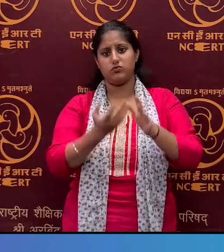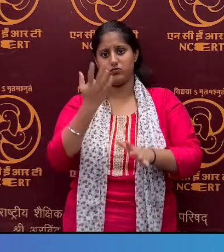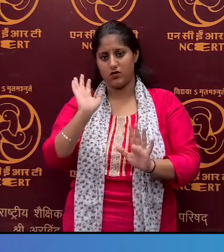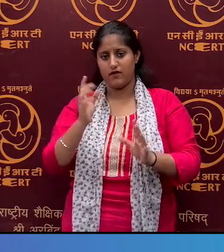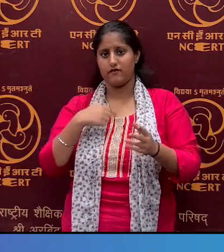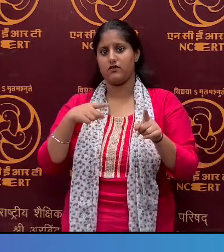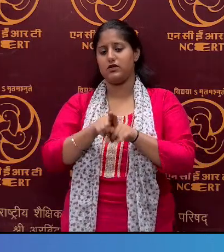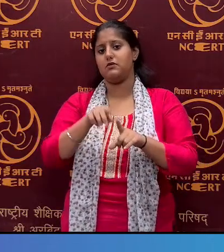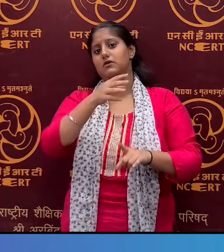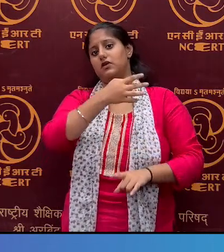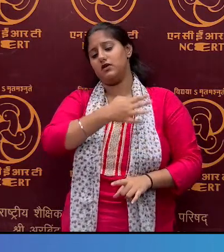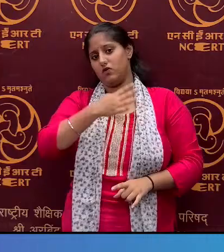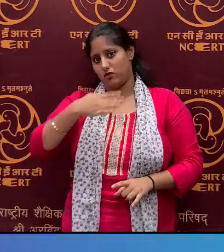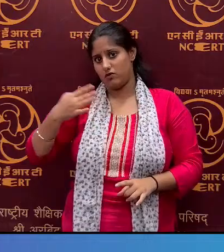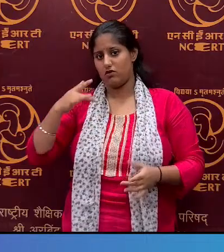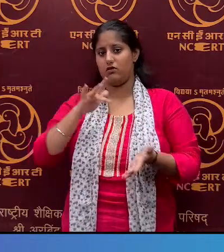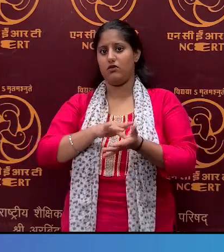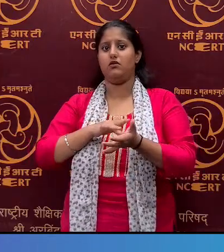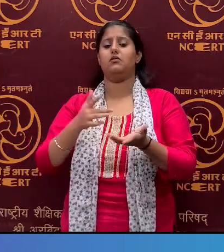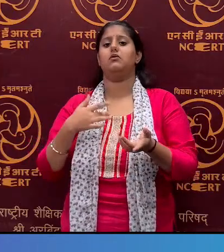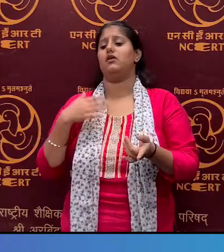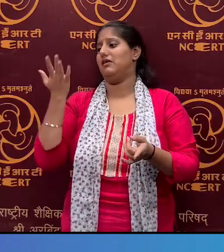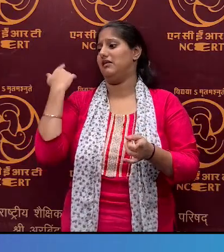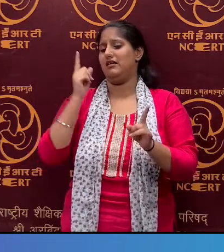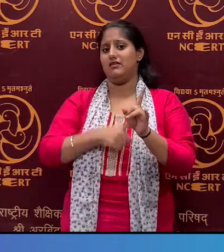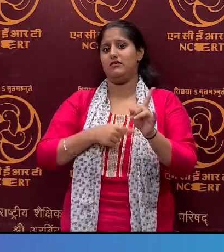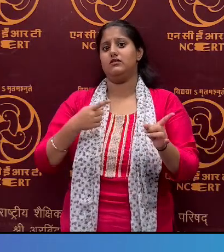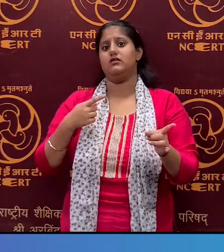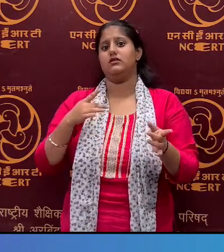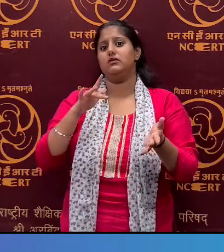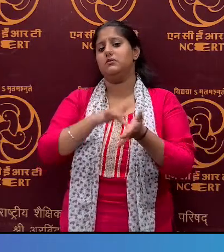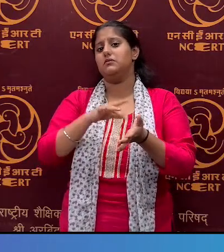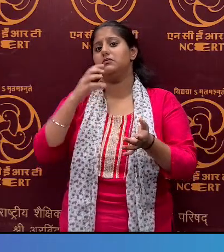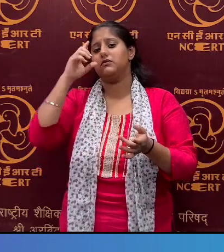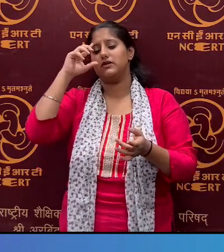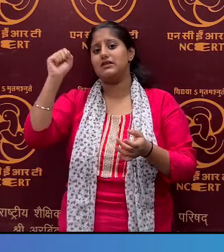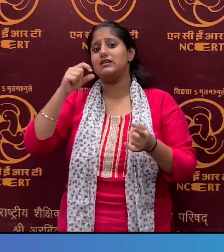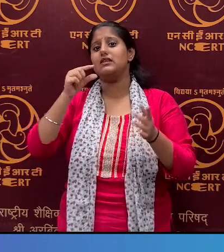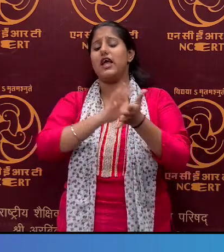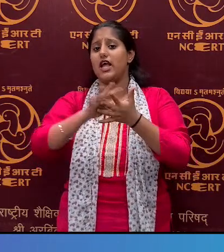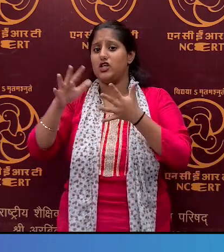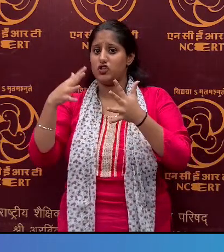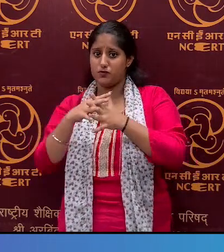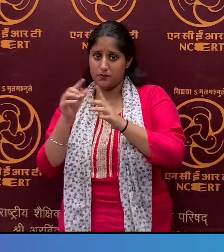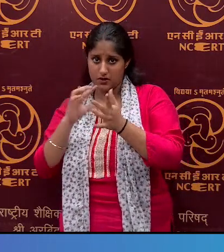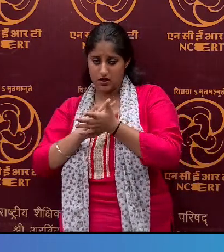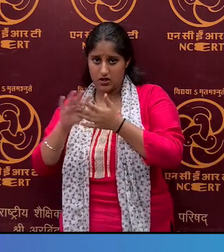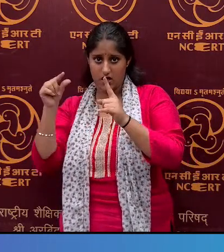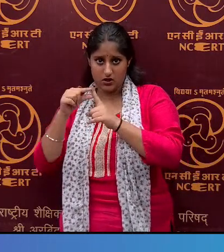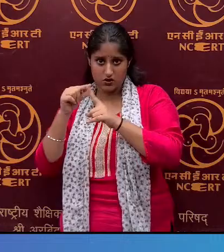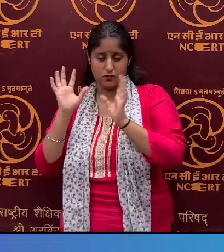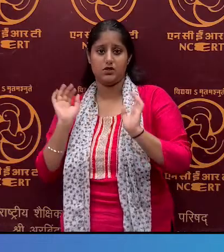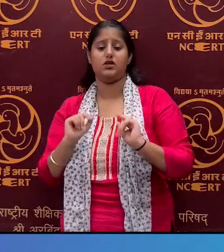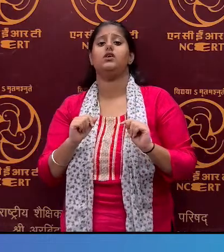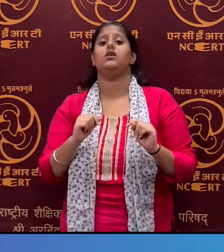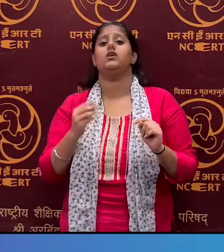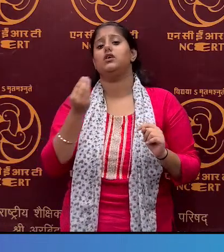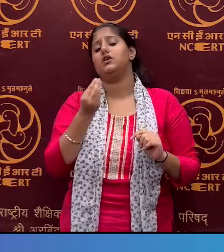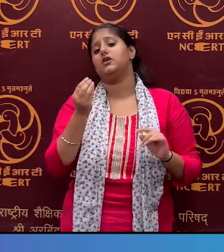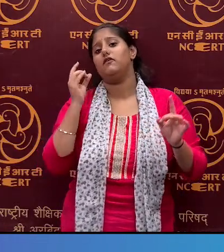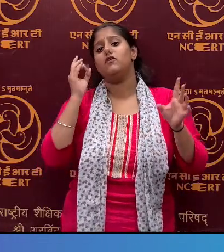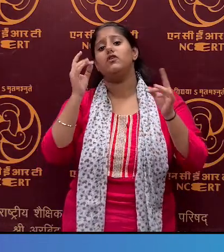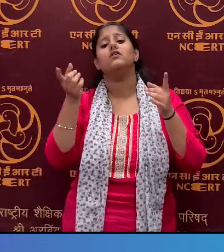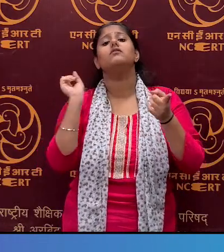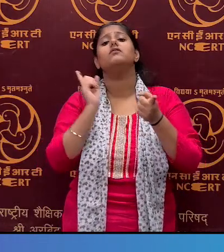of Uttarakhand. Last year, we experienced a forest fire in the state of Himachal Pradesh as well. Forest fire is mainly